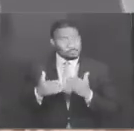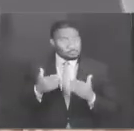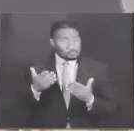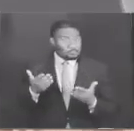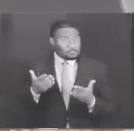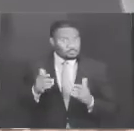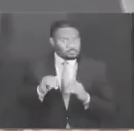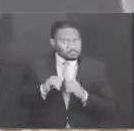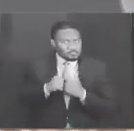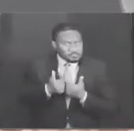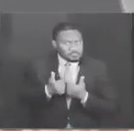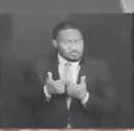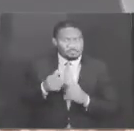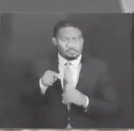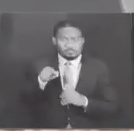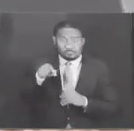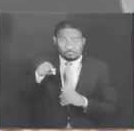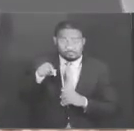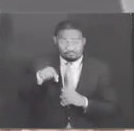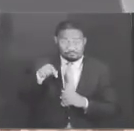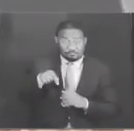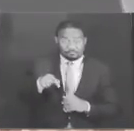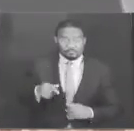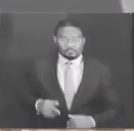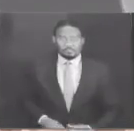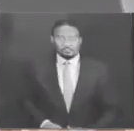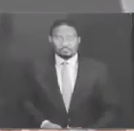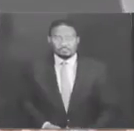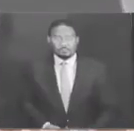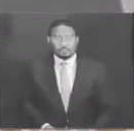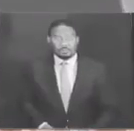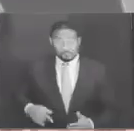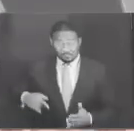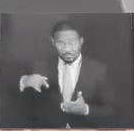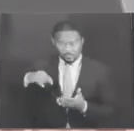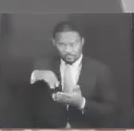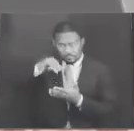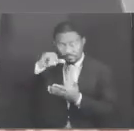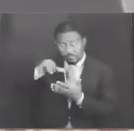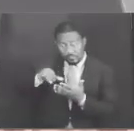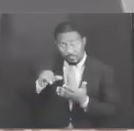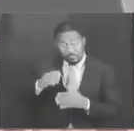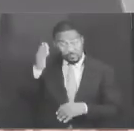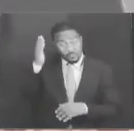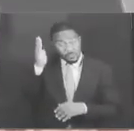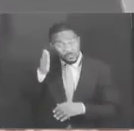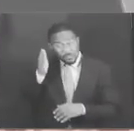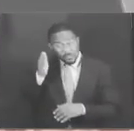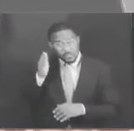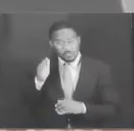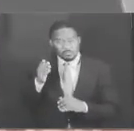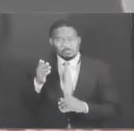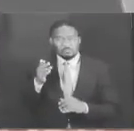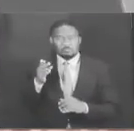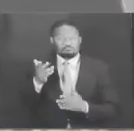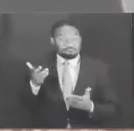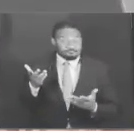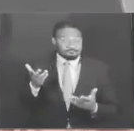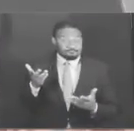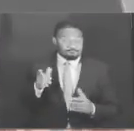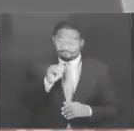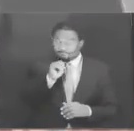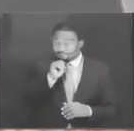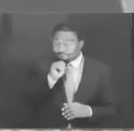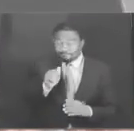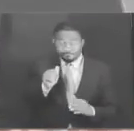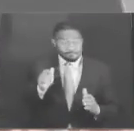the content of the statement he's coming to deliver, that the statement should not